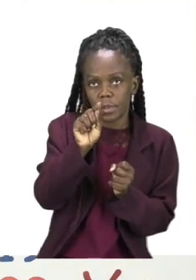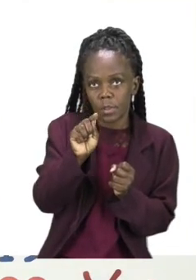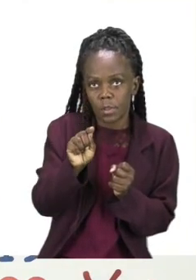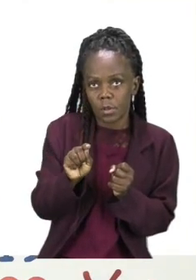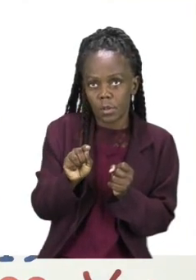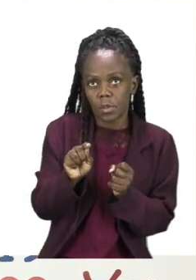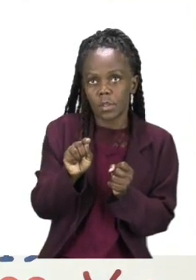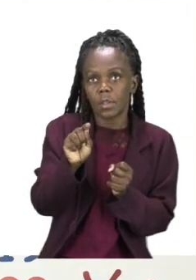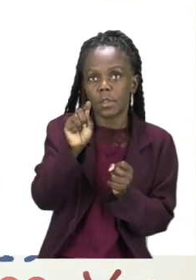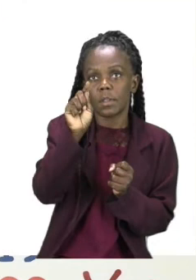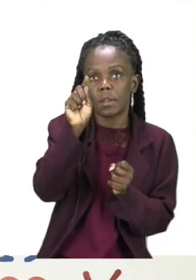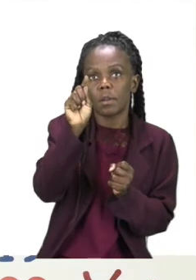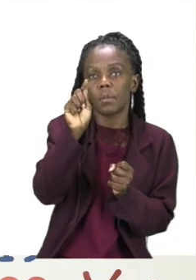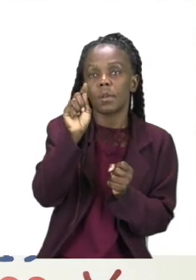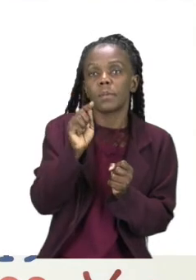down, up.